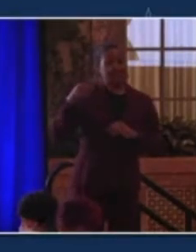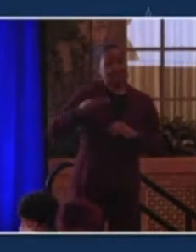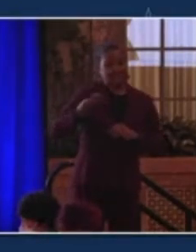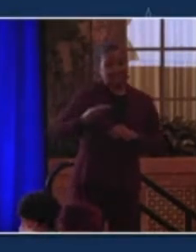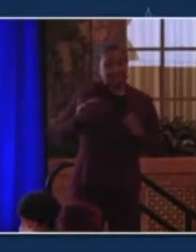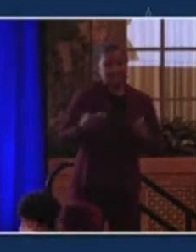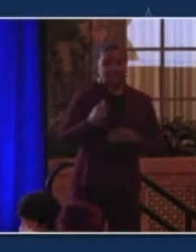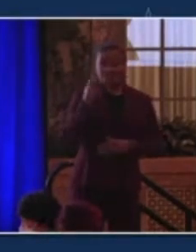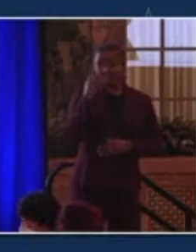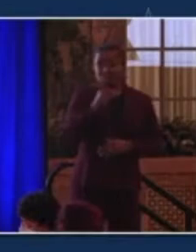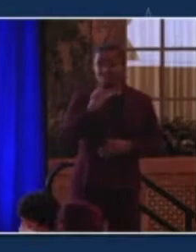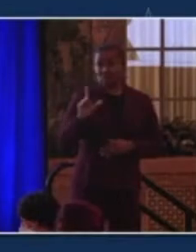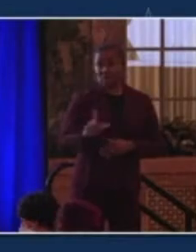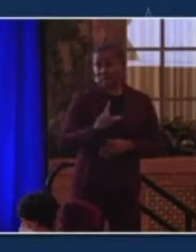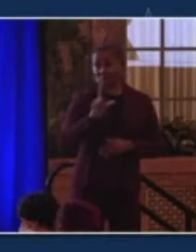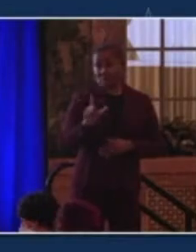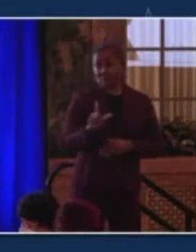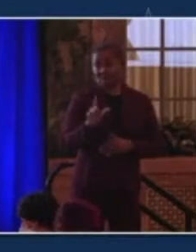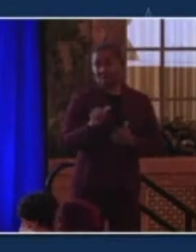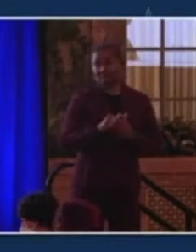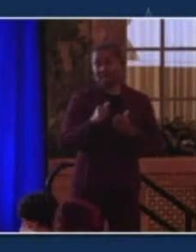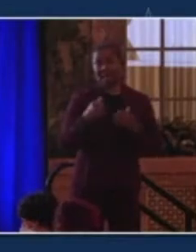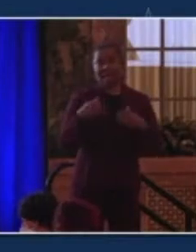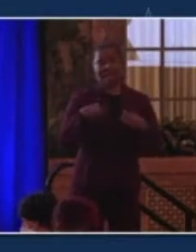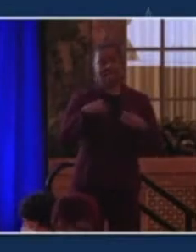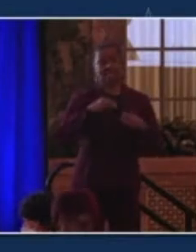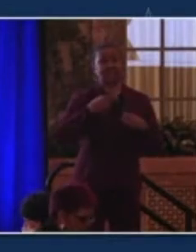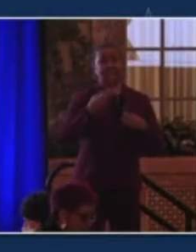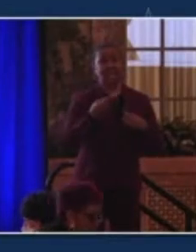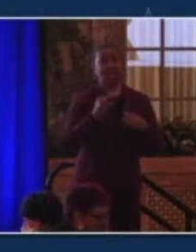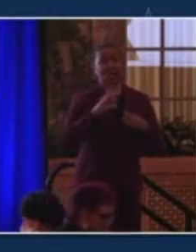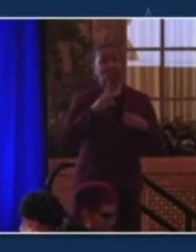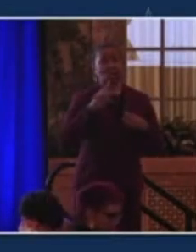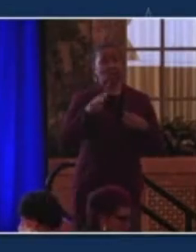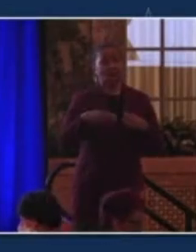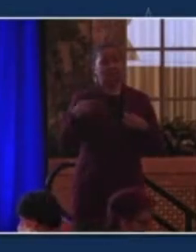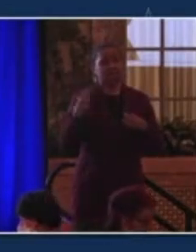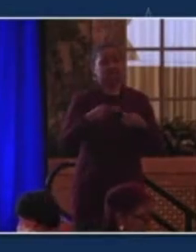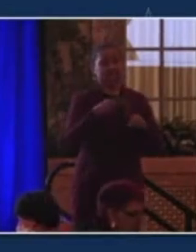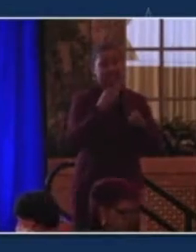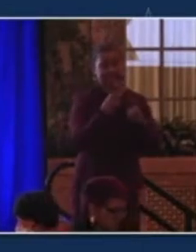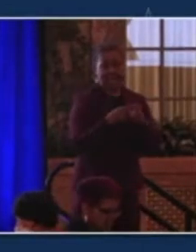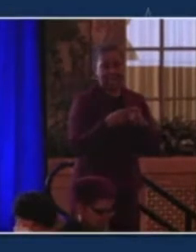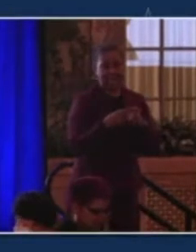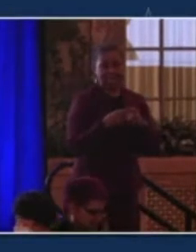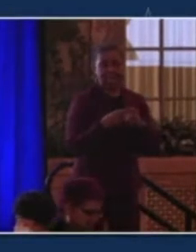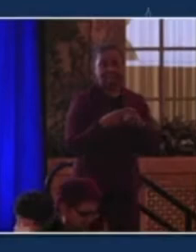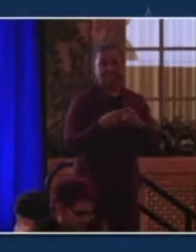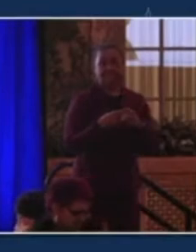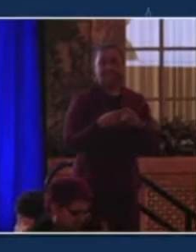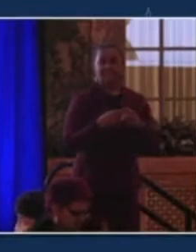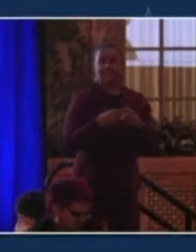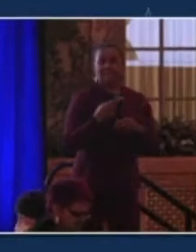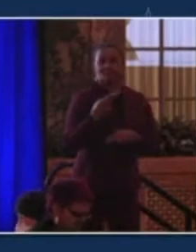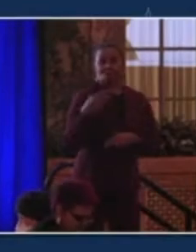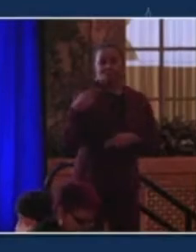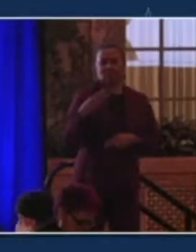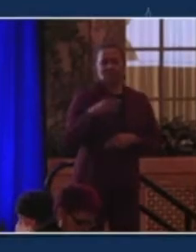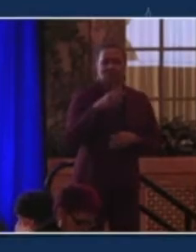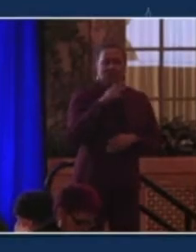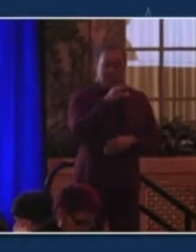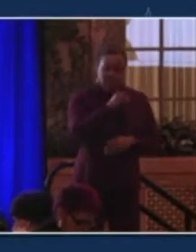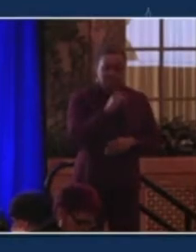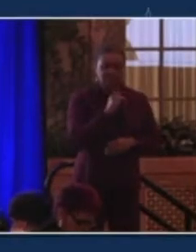this beautiful library that carries Harold Washington's name. Harold would have loved it. It would have